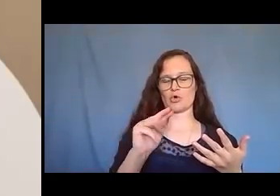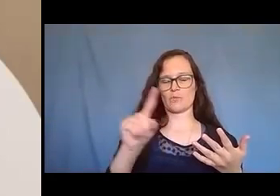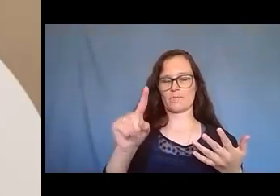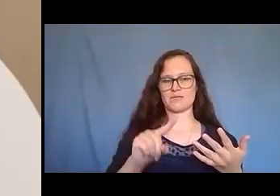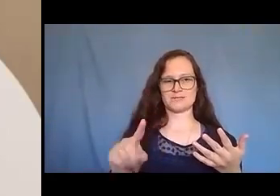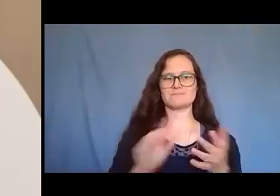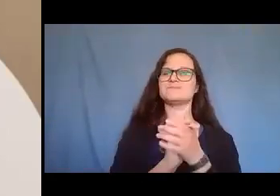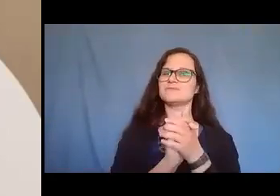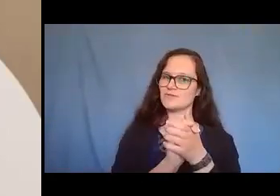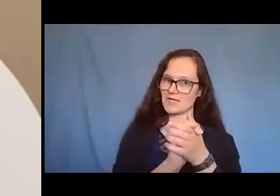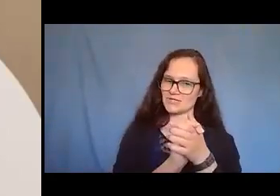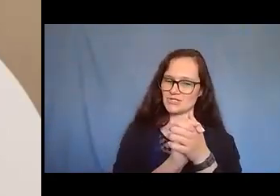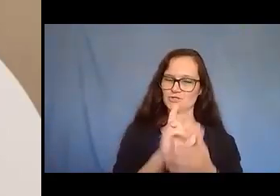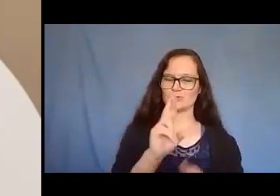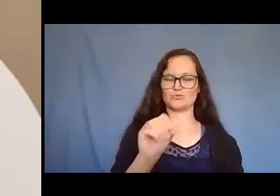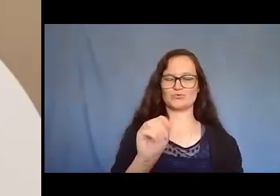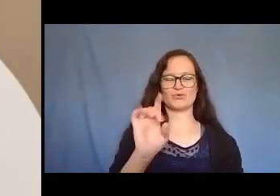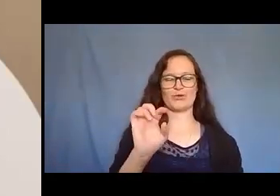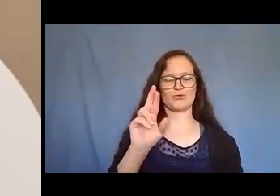Congratulations, Robert.